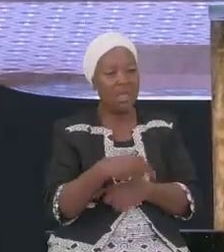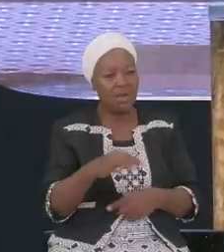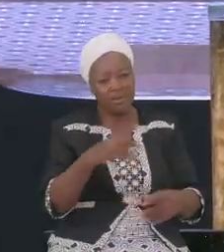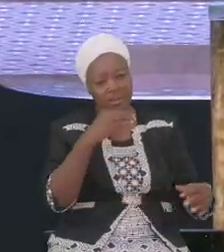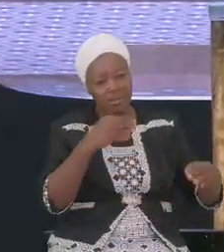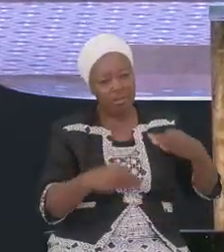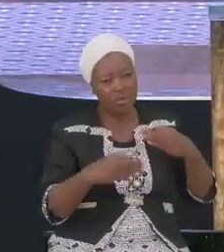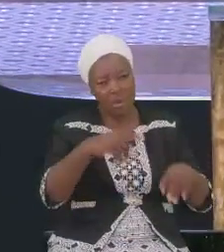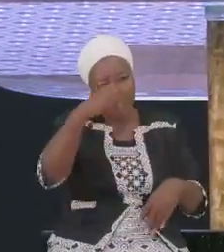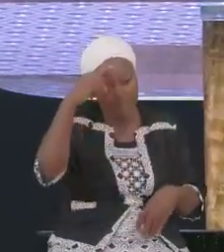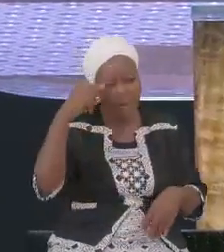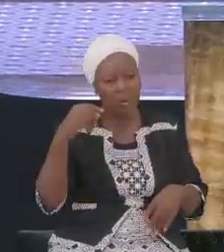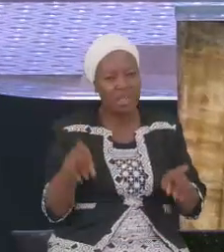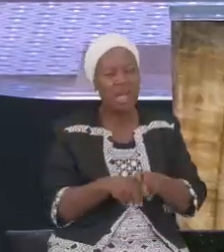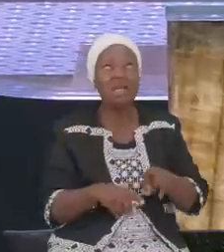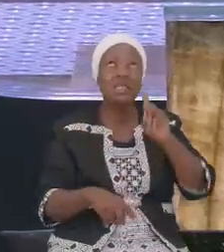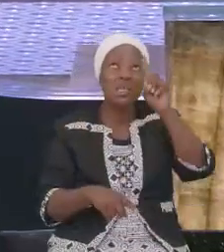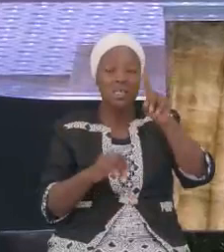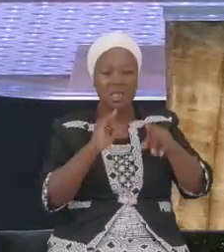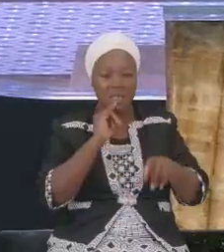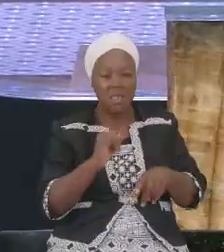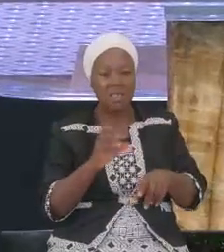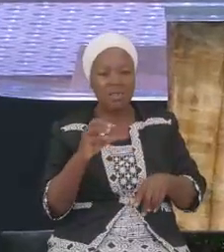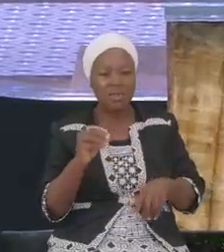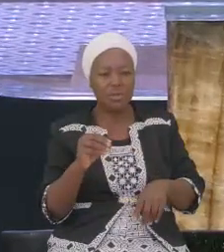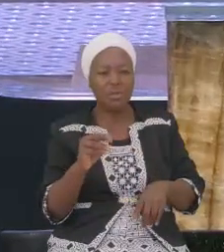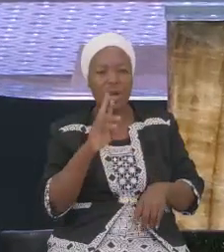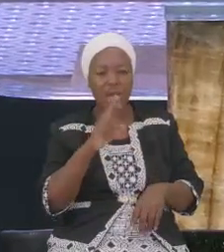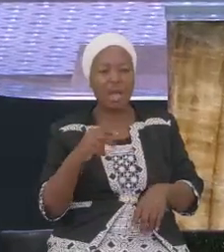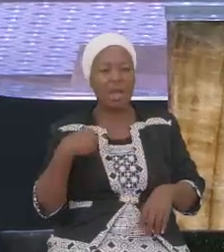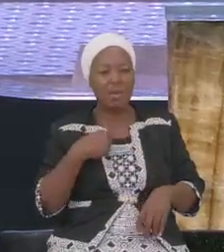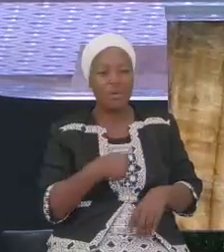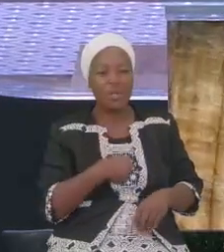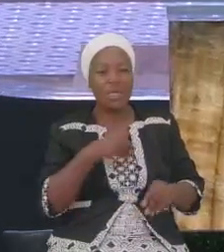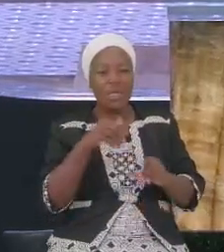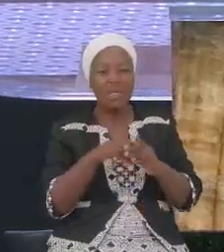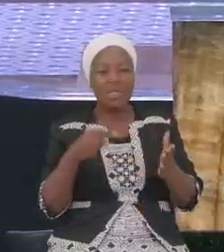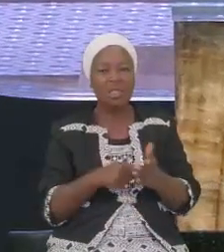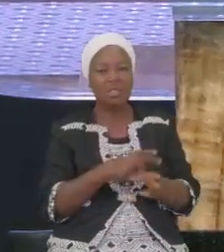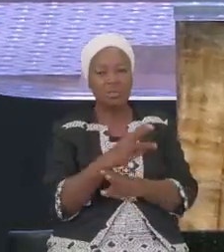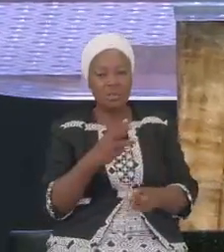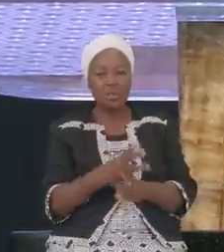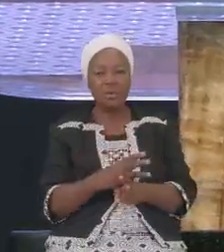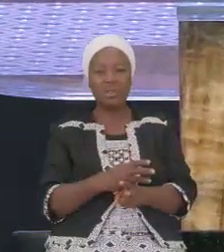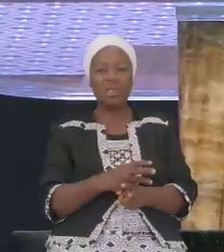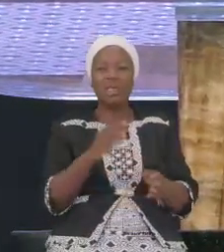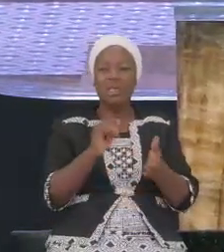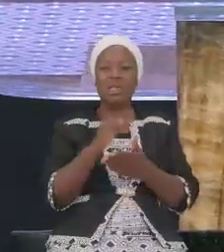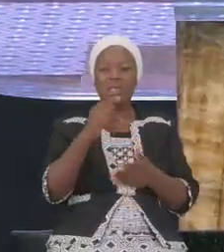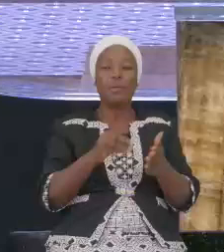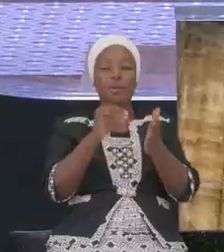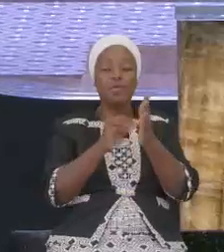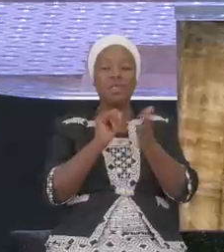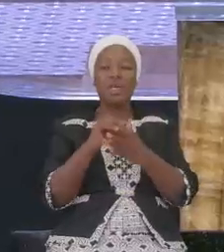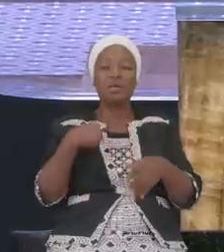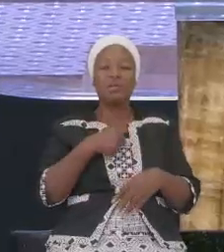judgment, because as he is, so are we in this world. That's the portion we want to